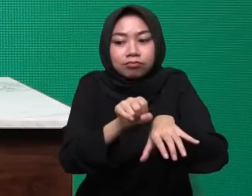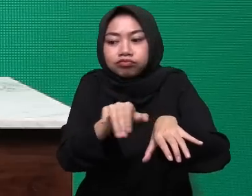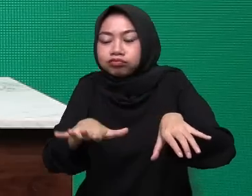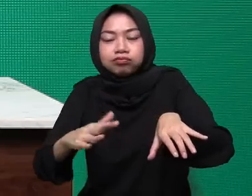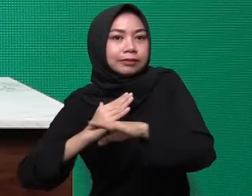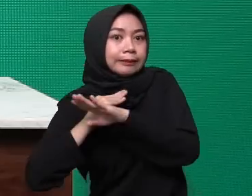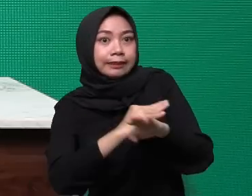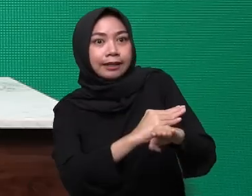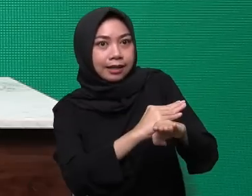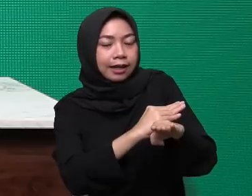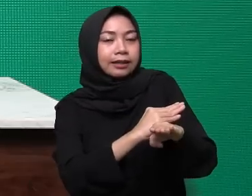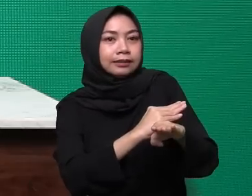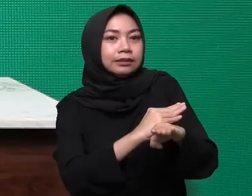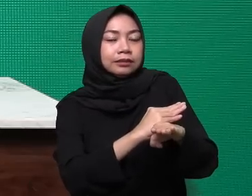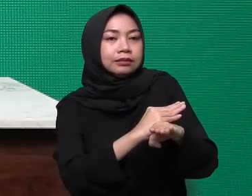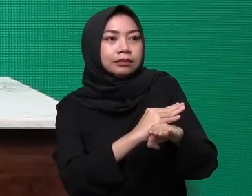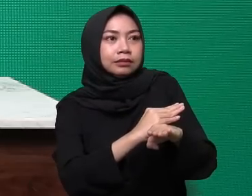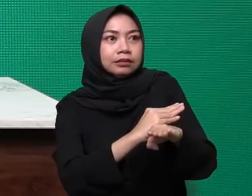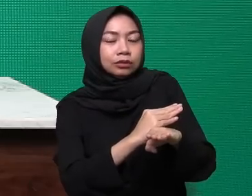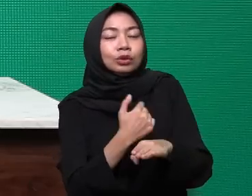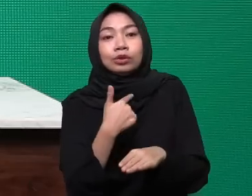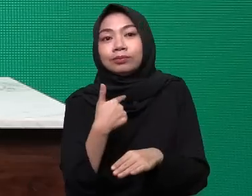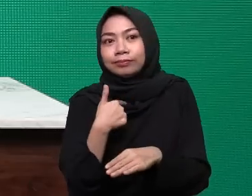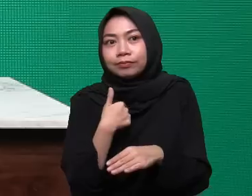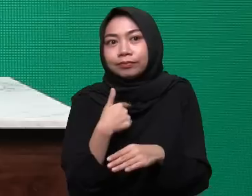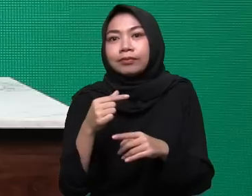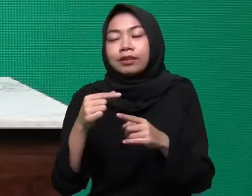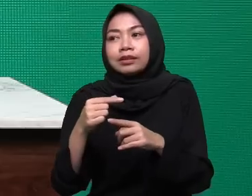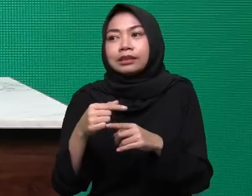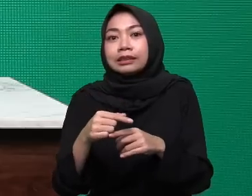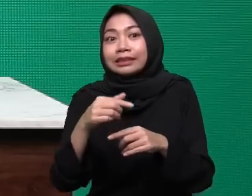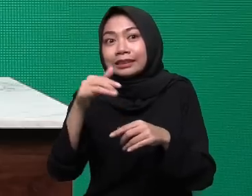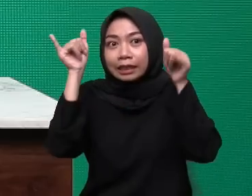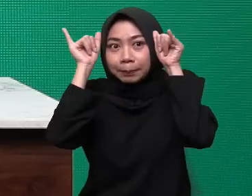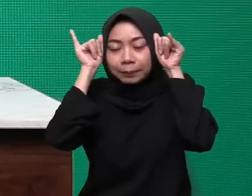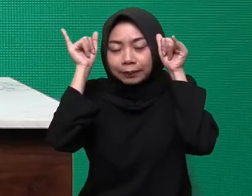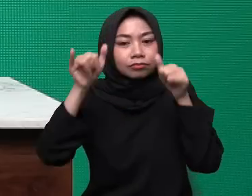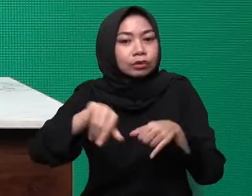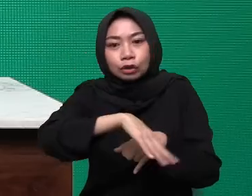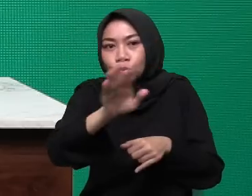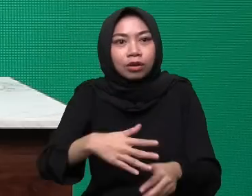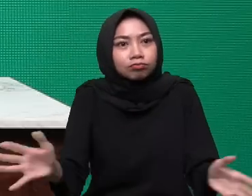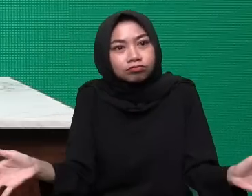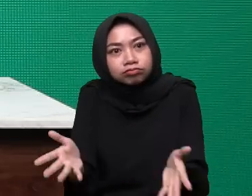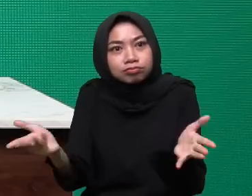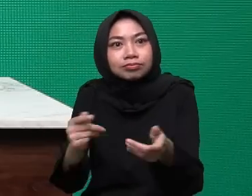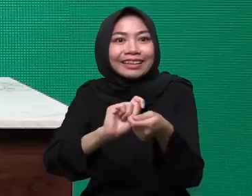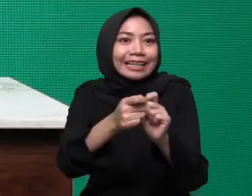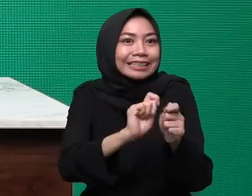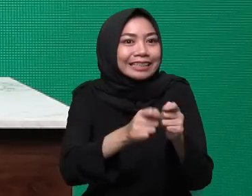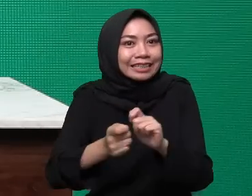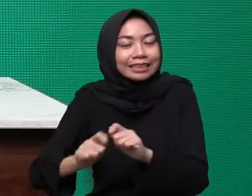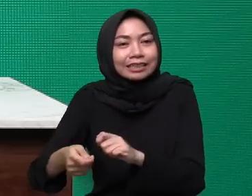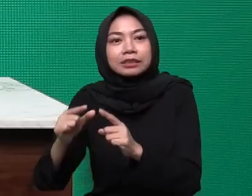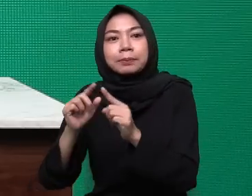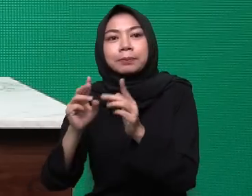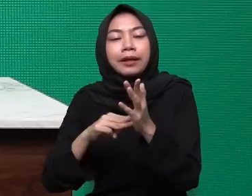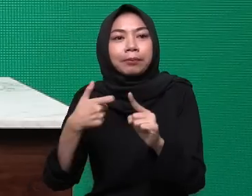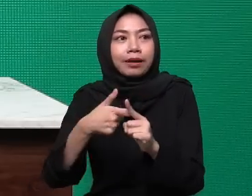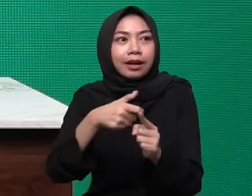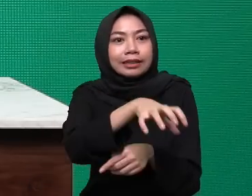And we strongly encourage the FMD task force team to follow up on cases throughout their respective